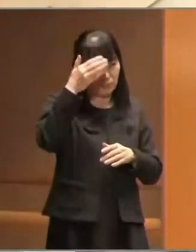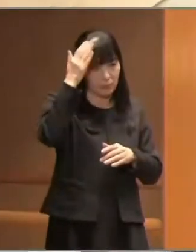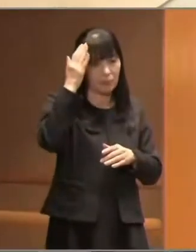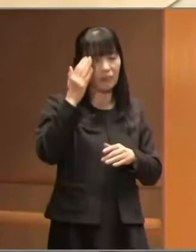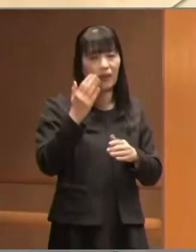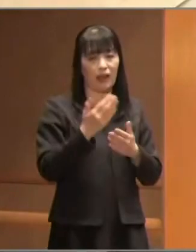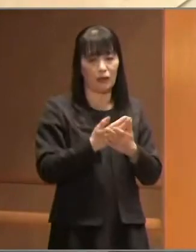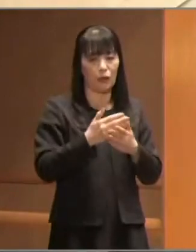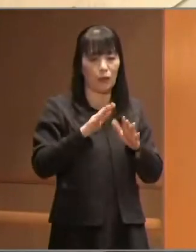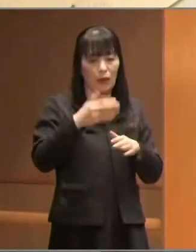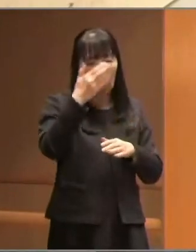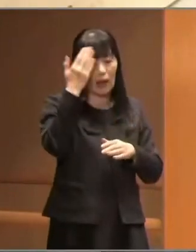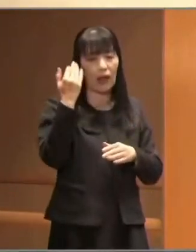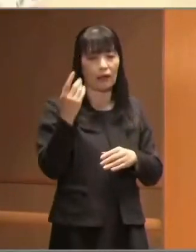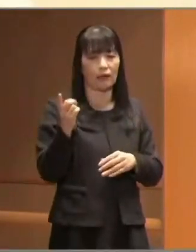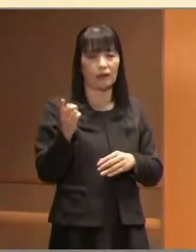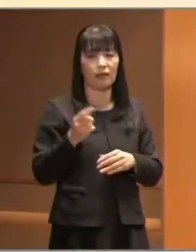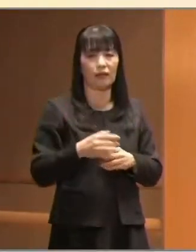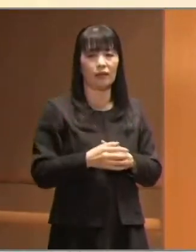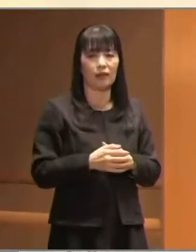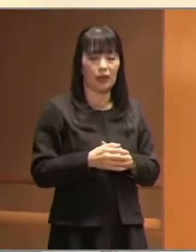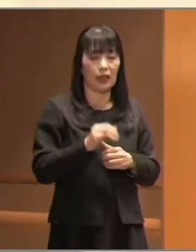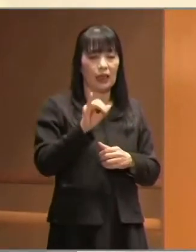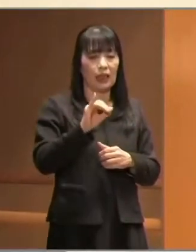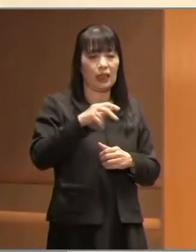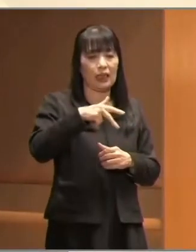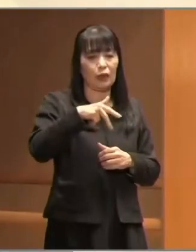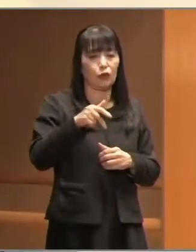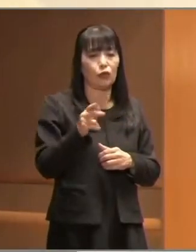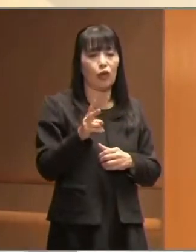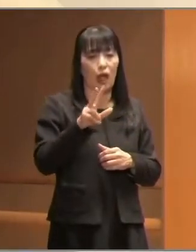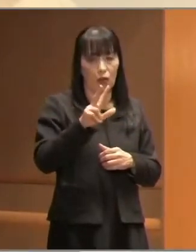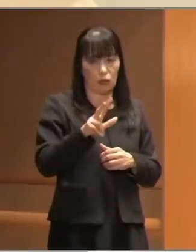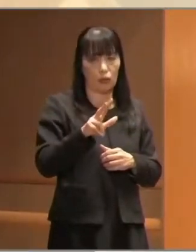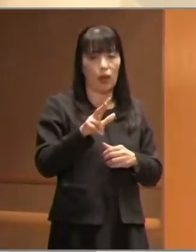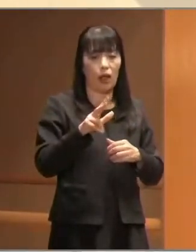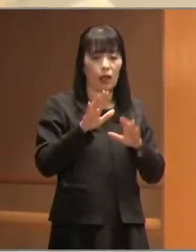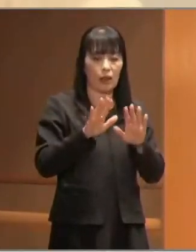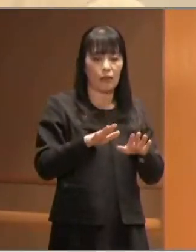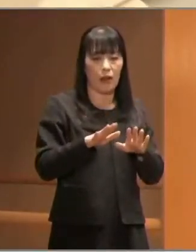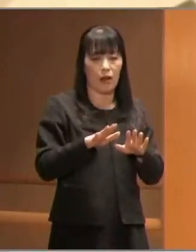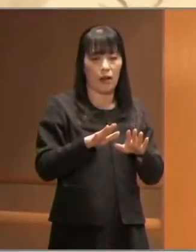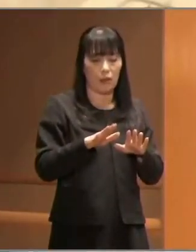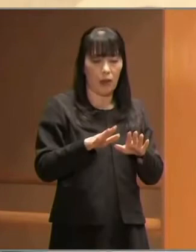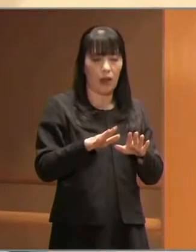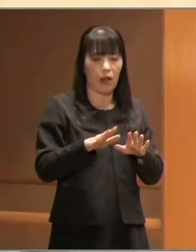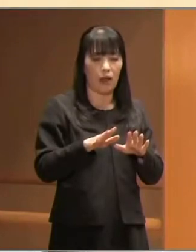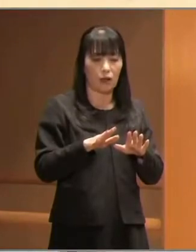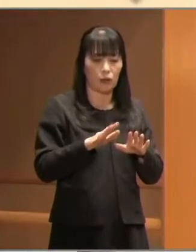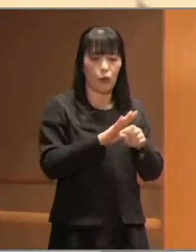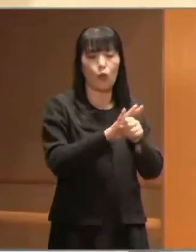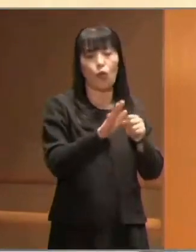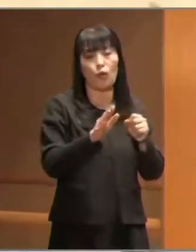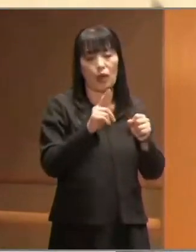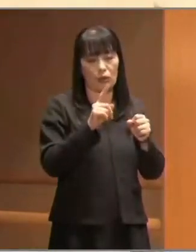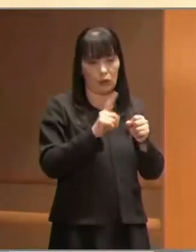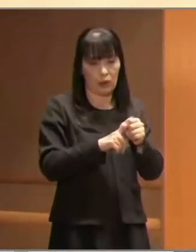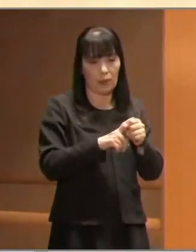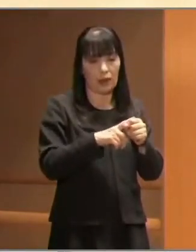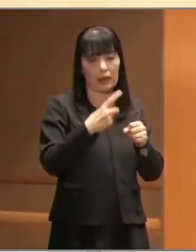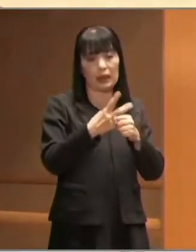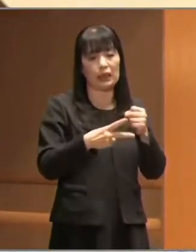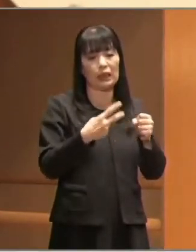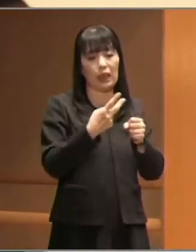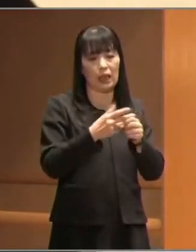And Ishar and I keep a very good relationship. With